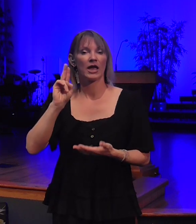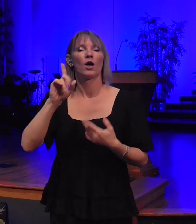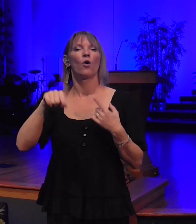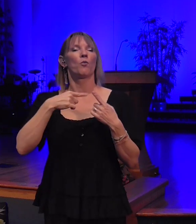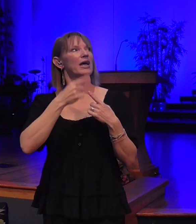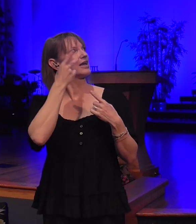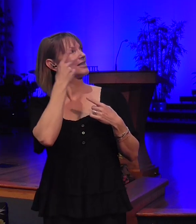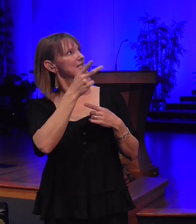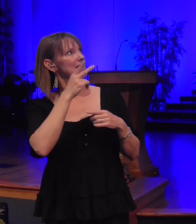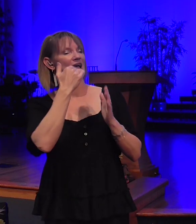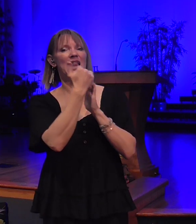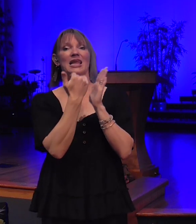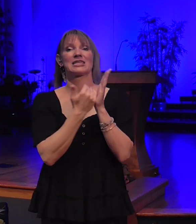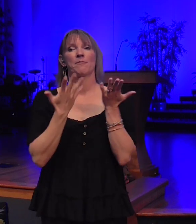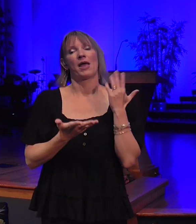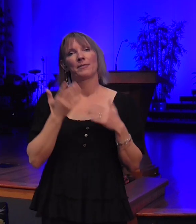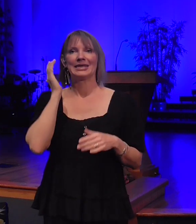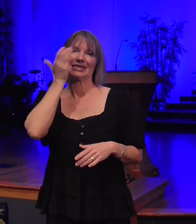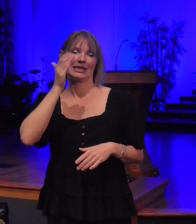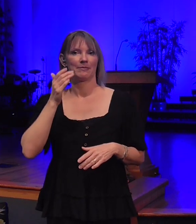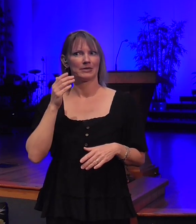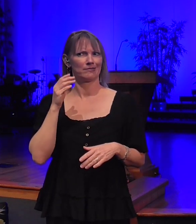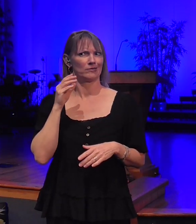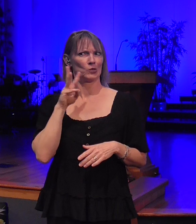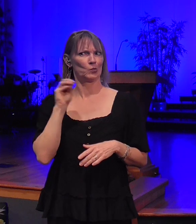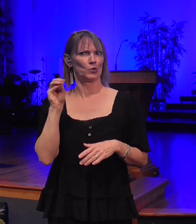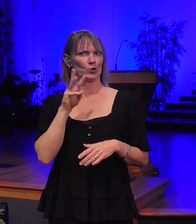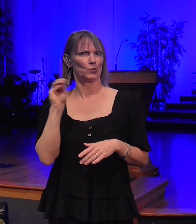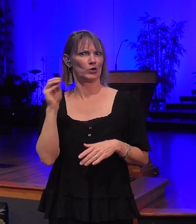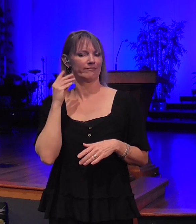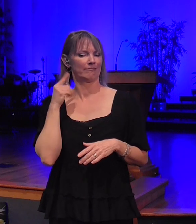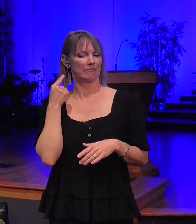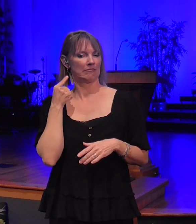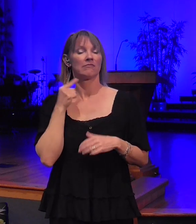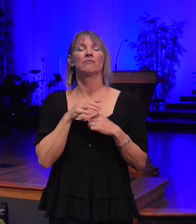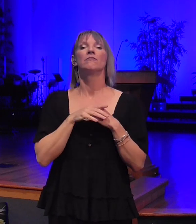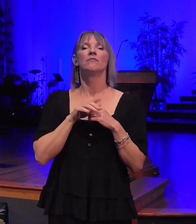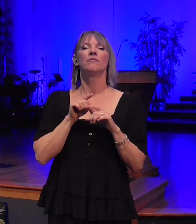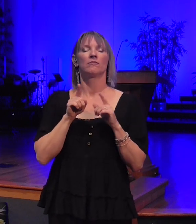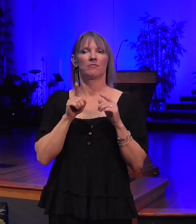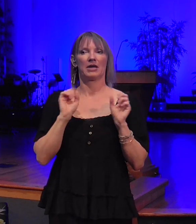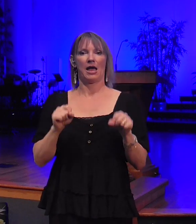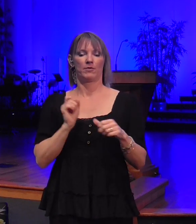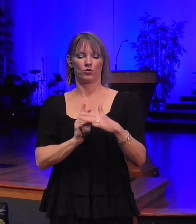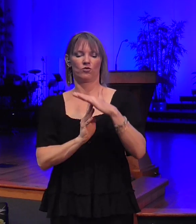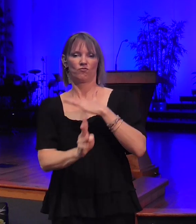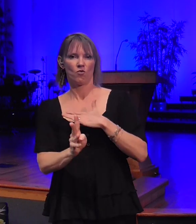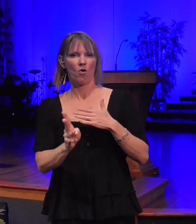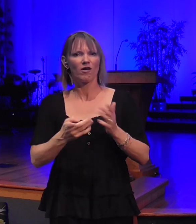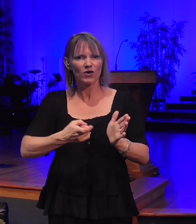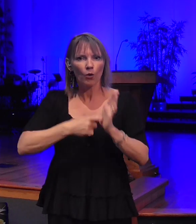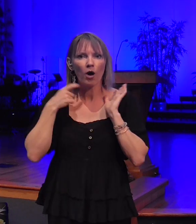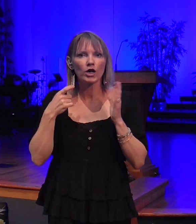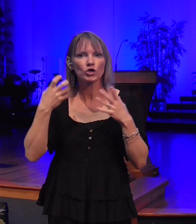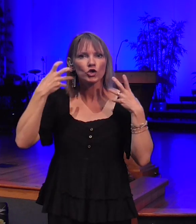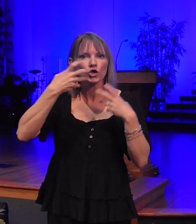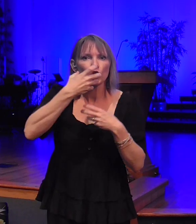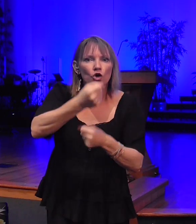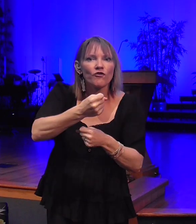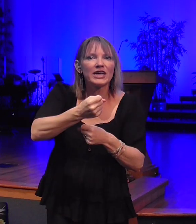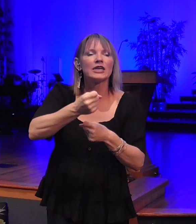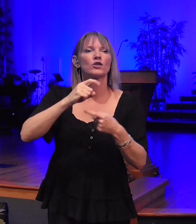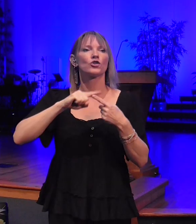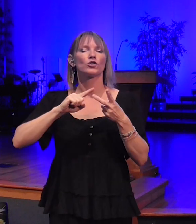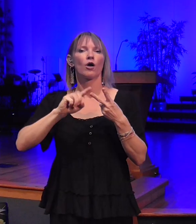look a little woo-woo and little foo-foo. In order to enroll, it takes immense courage, immense